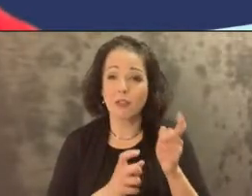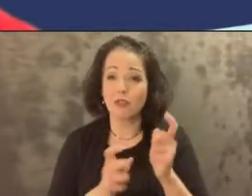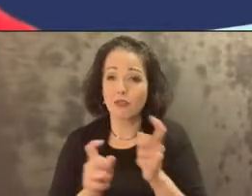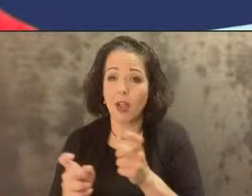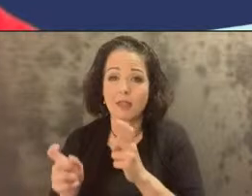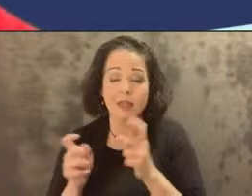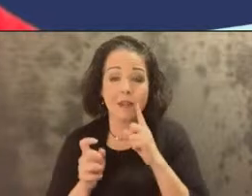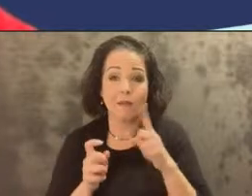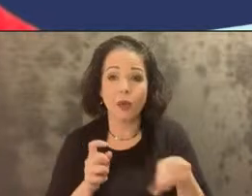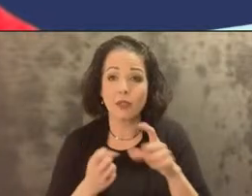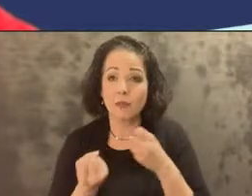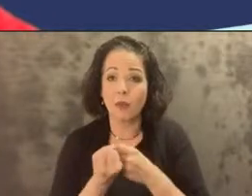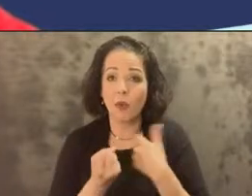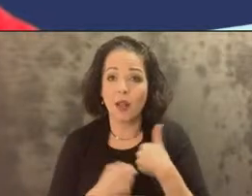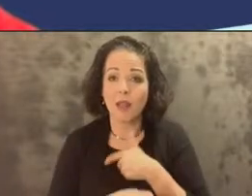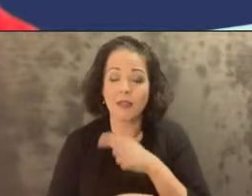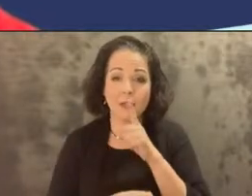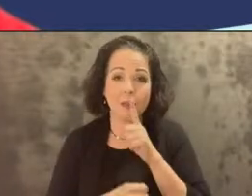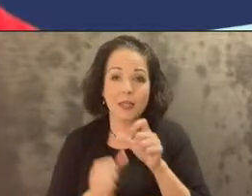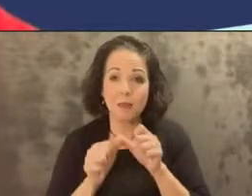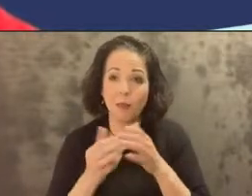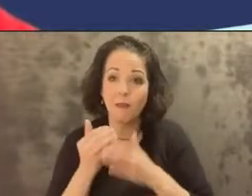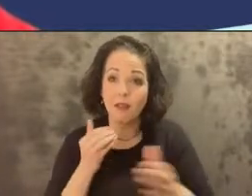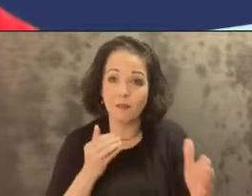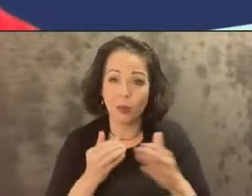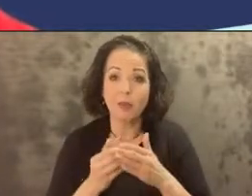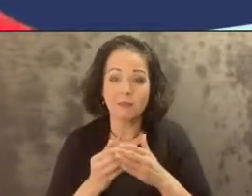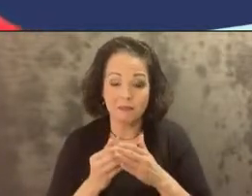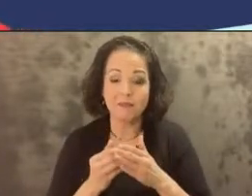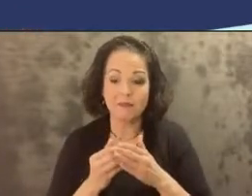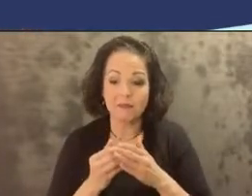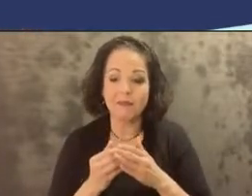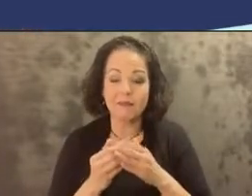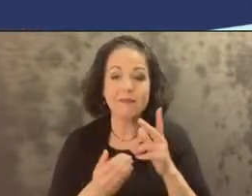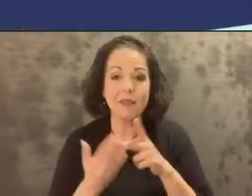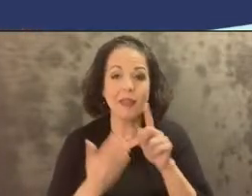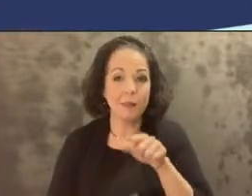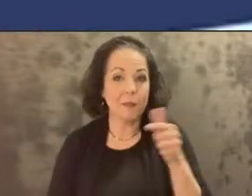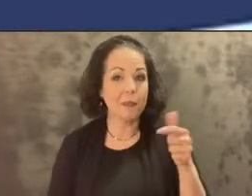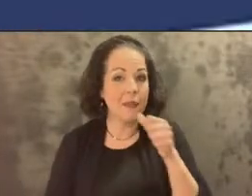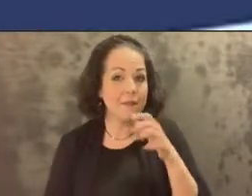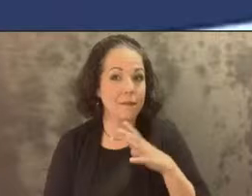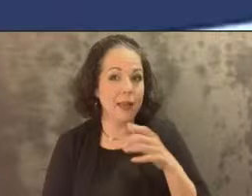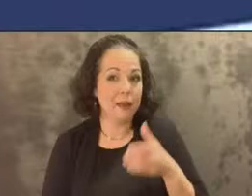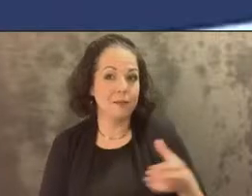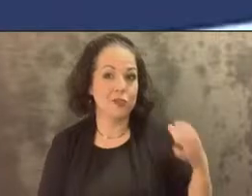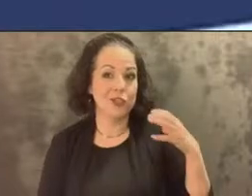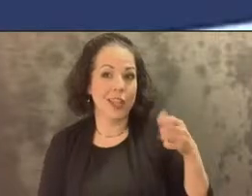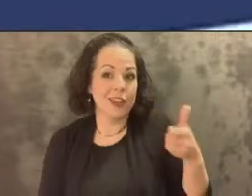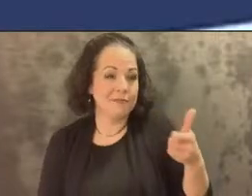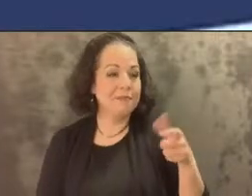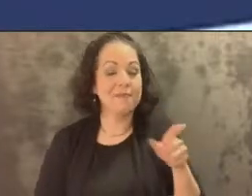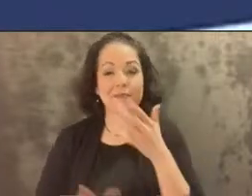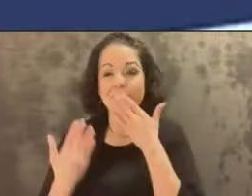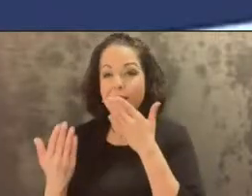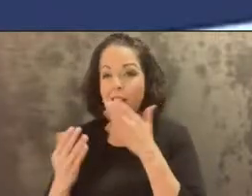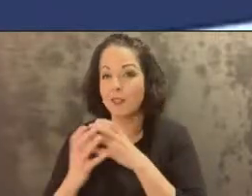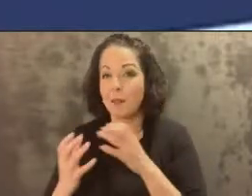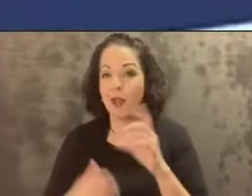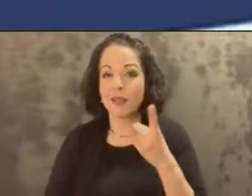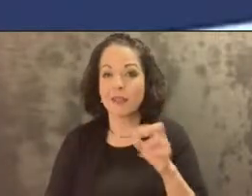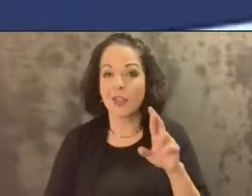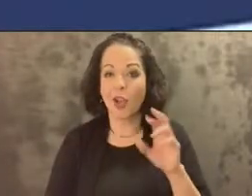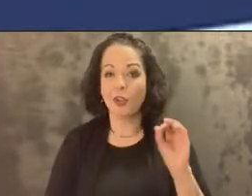to support us in moving this work forward. Over, Madam Chair. Thank you so much, Dr.